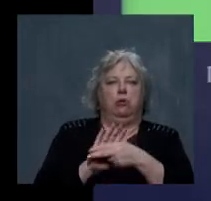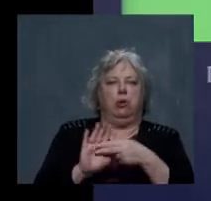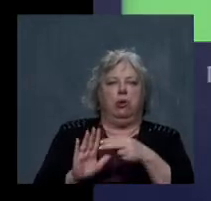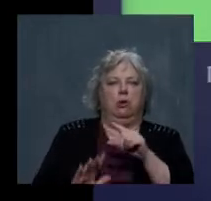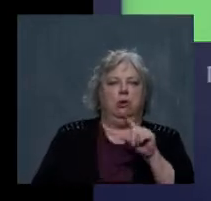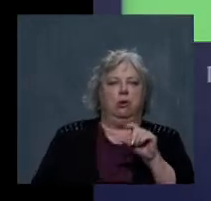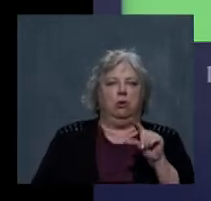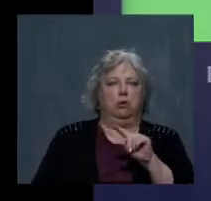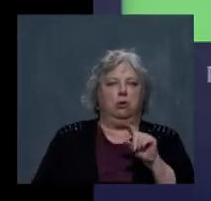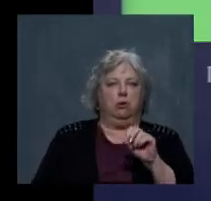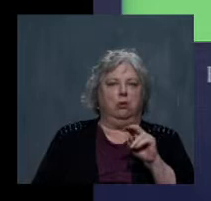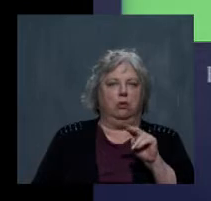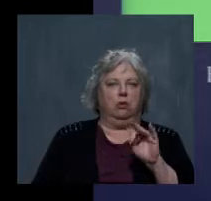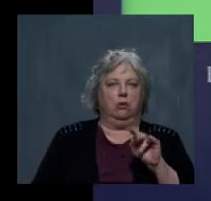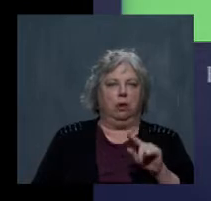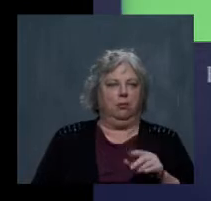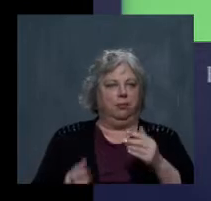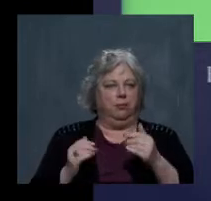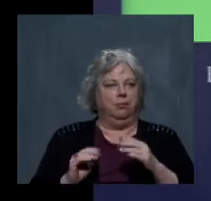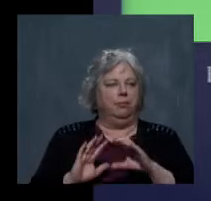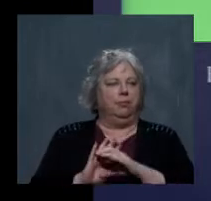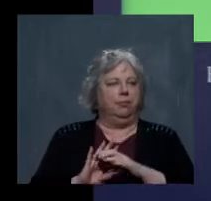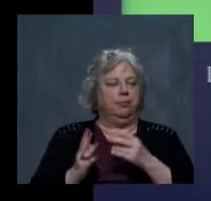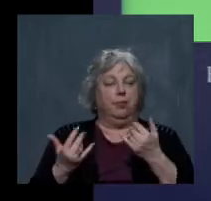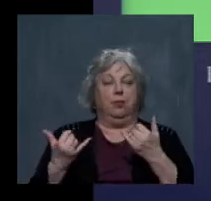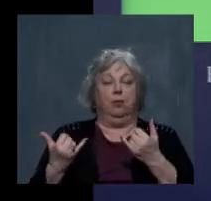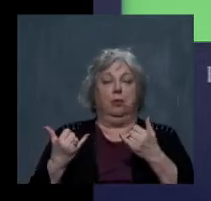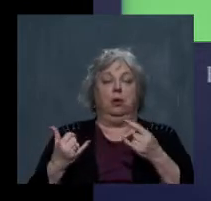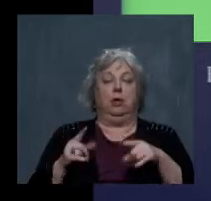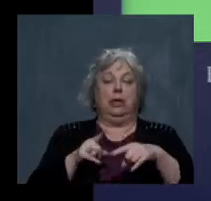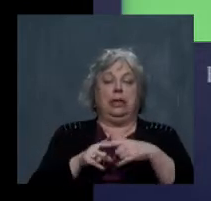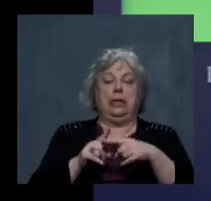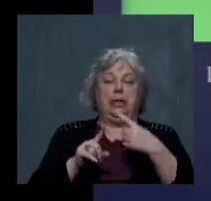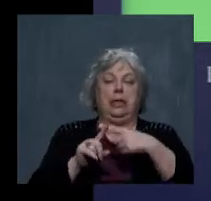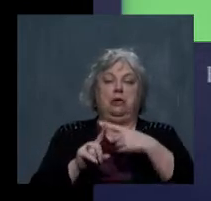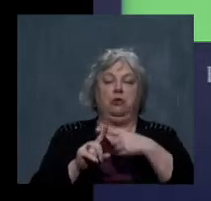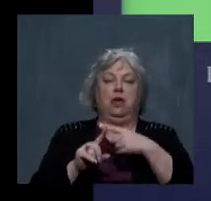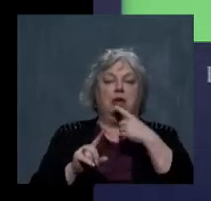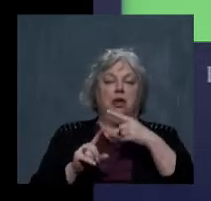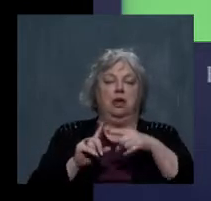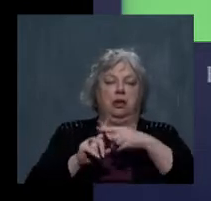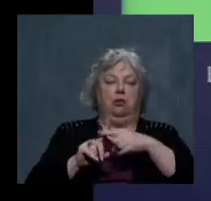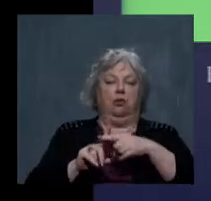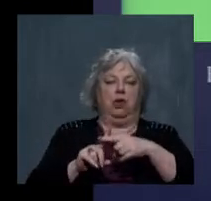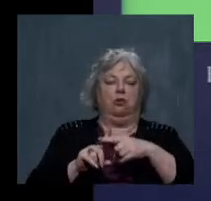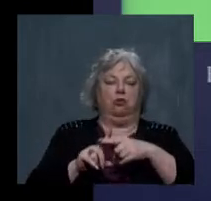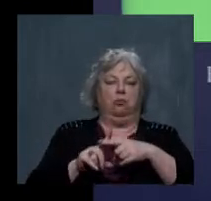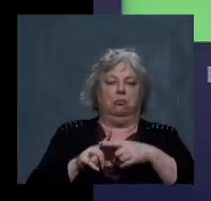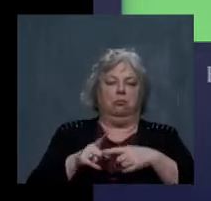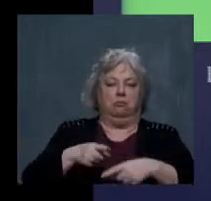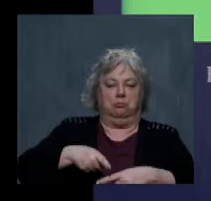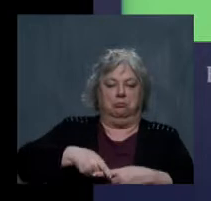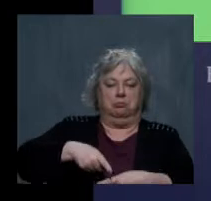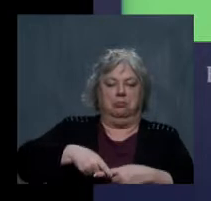slide. And currently that intersection is pretty bad. The level of service is pretty bad.